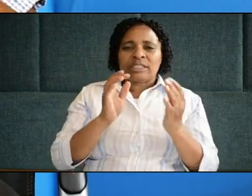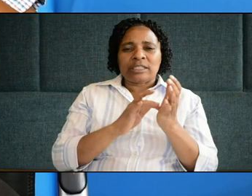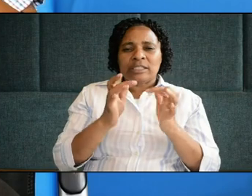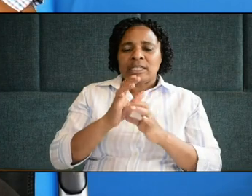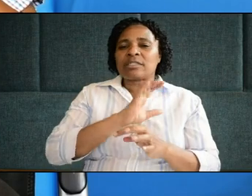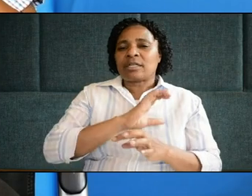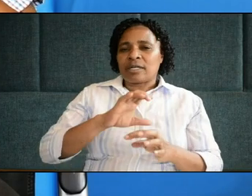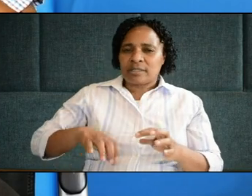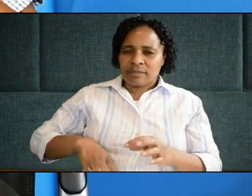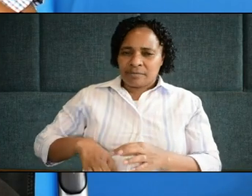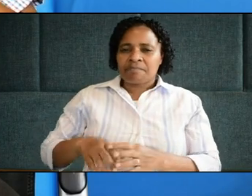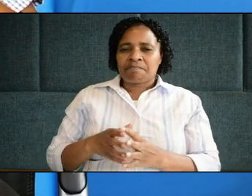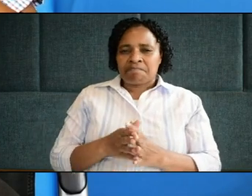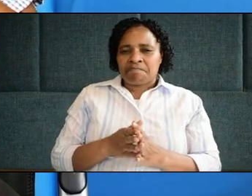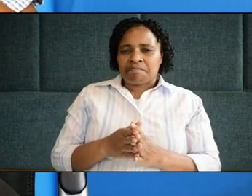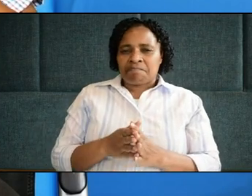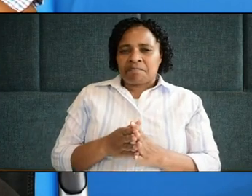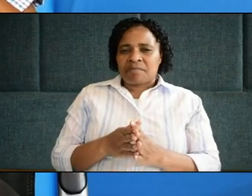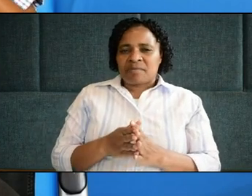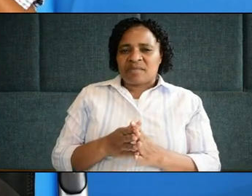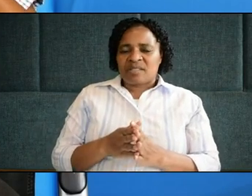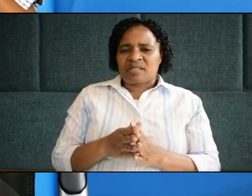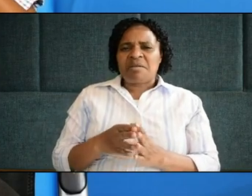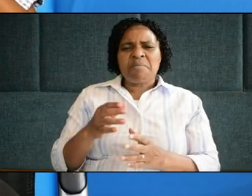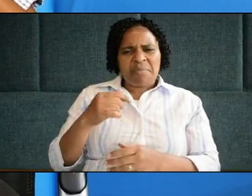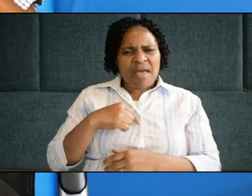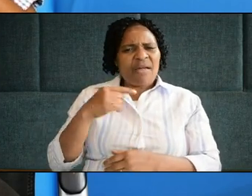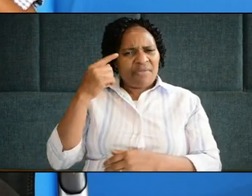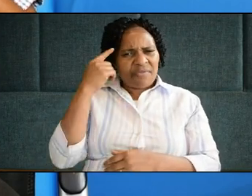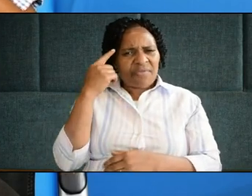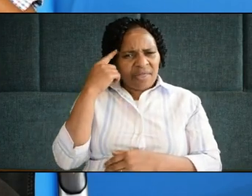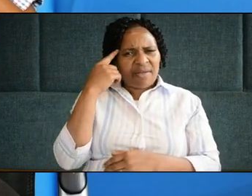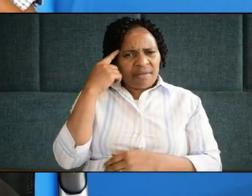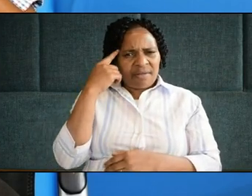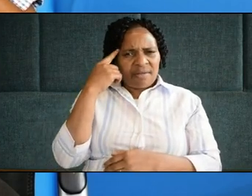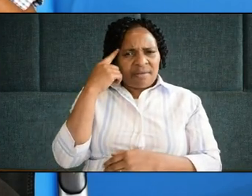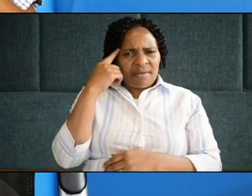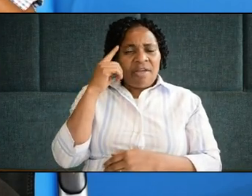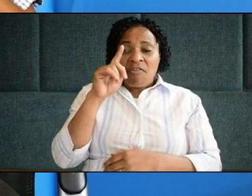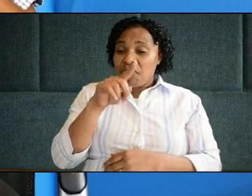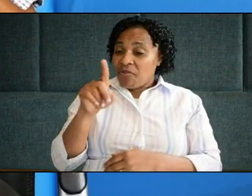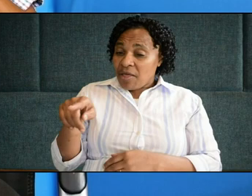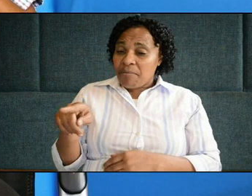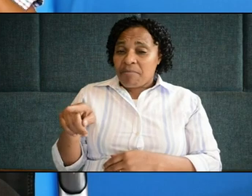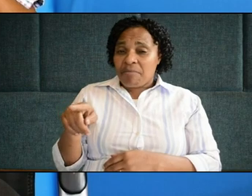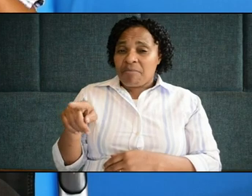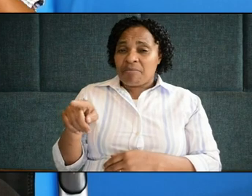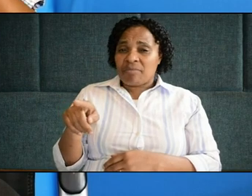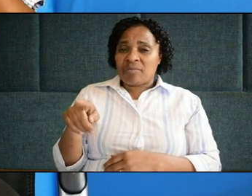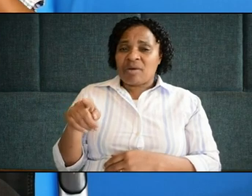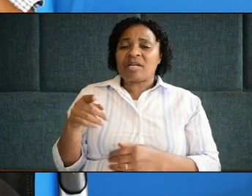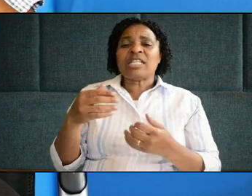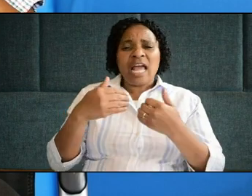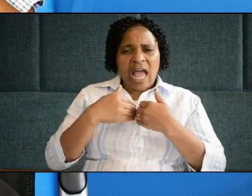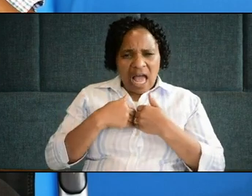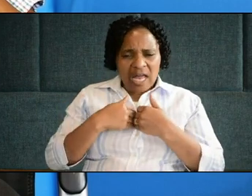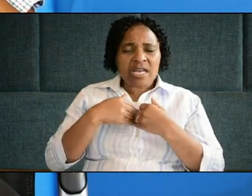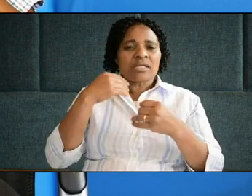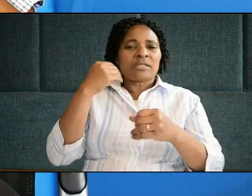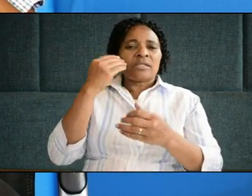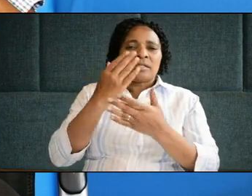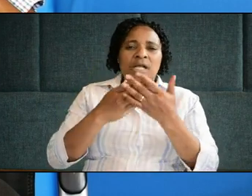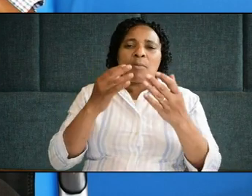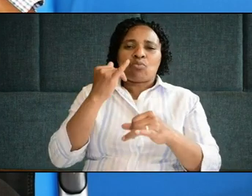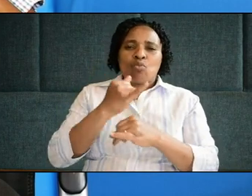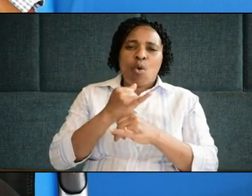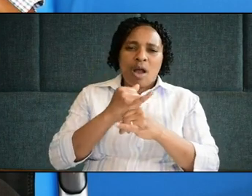Jesus Christ. So I think they had a role to play.